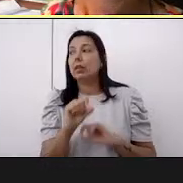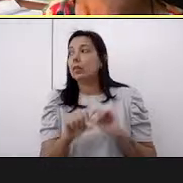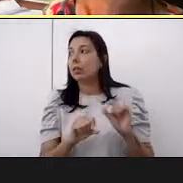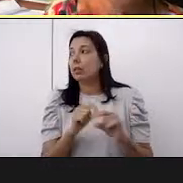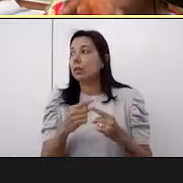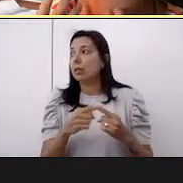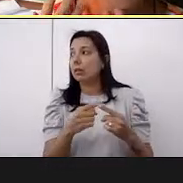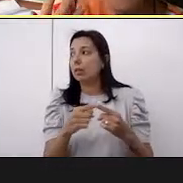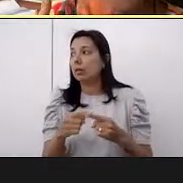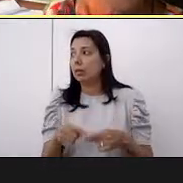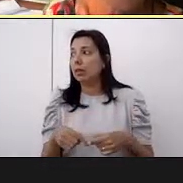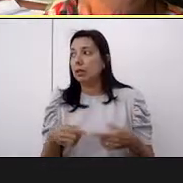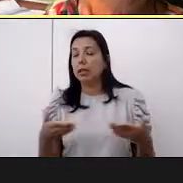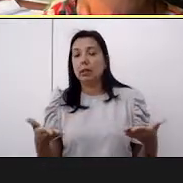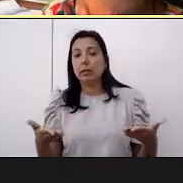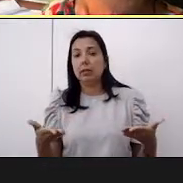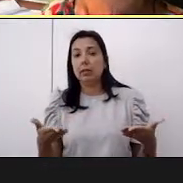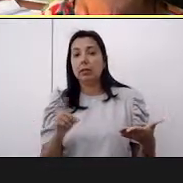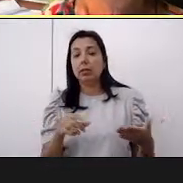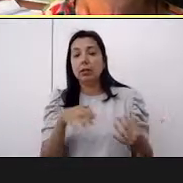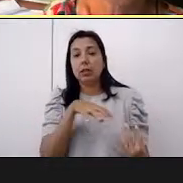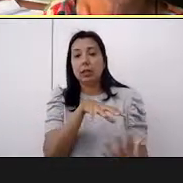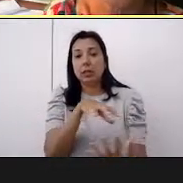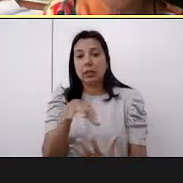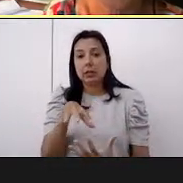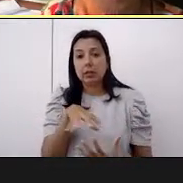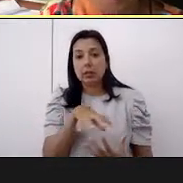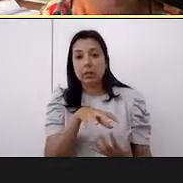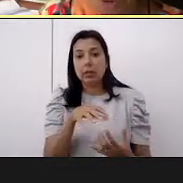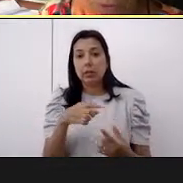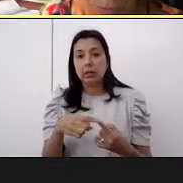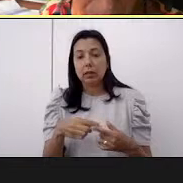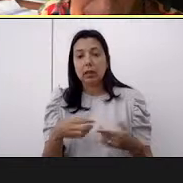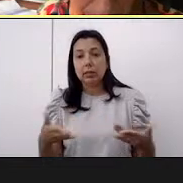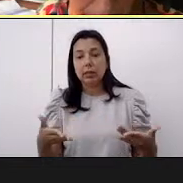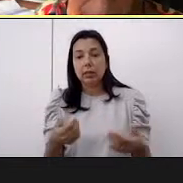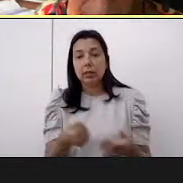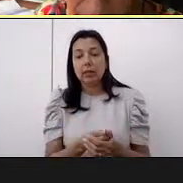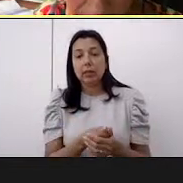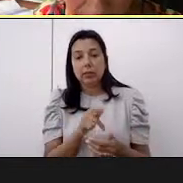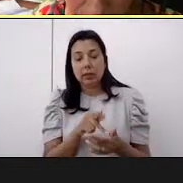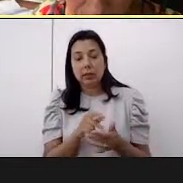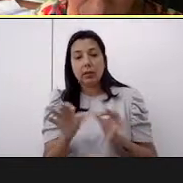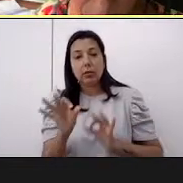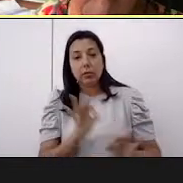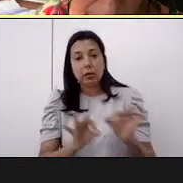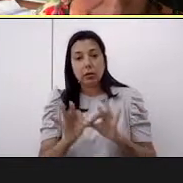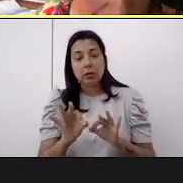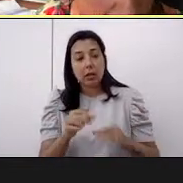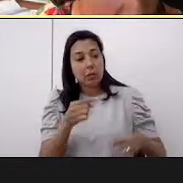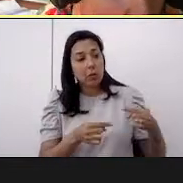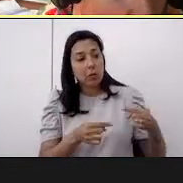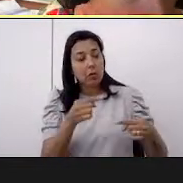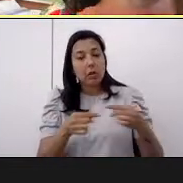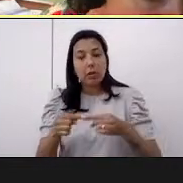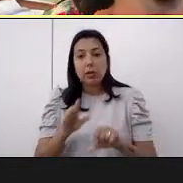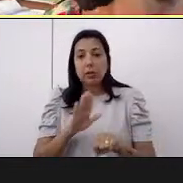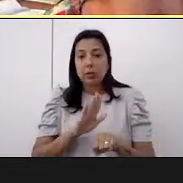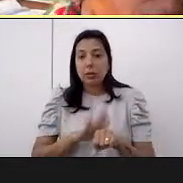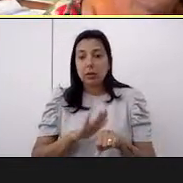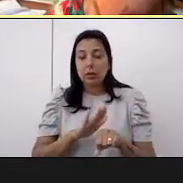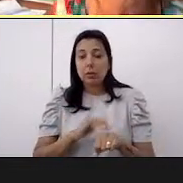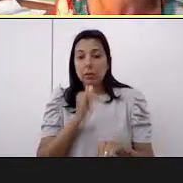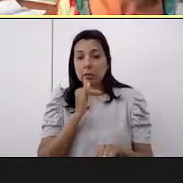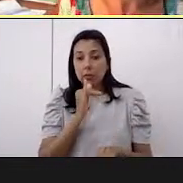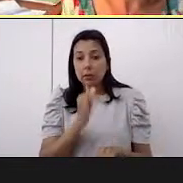and have very much difficulties to produce some autonomous policy prescription. This is the case, for instance, of FAO. Some